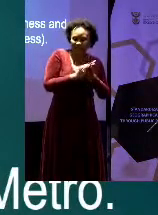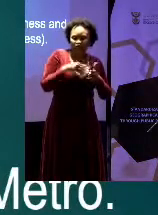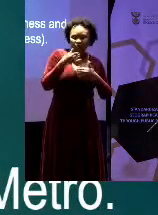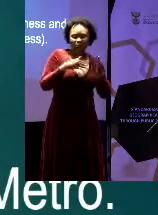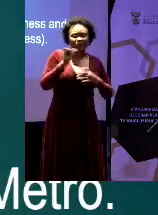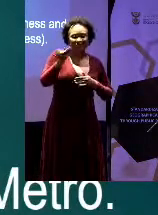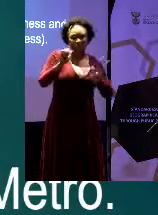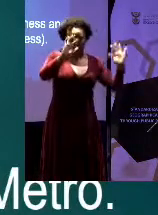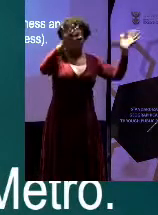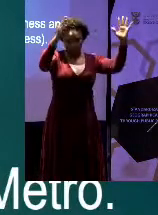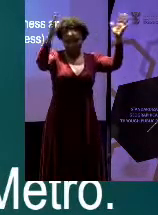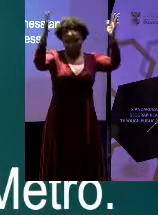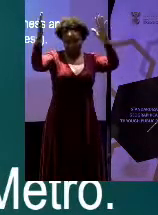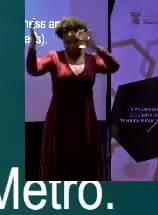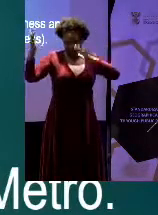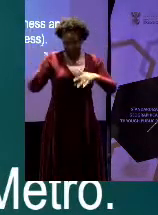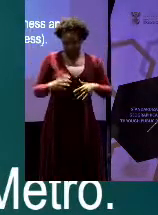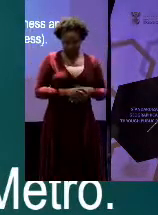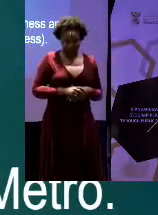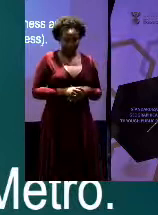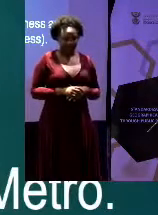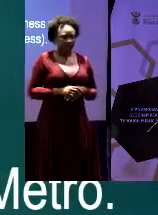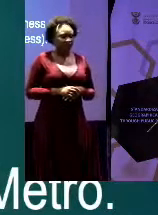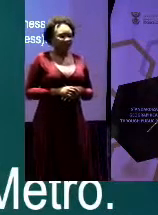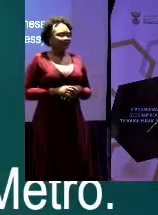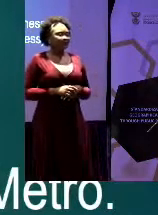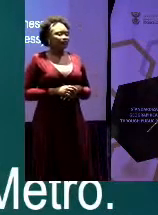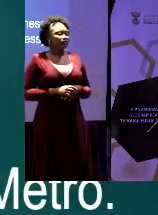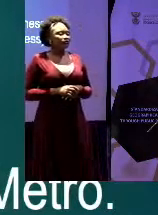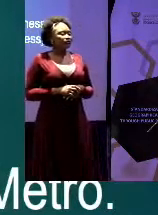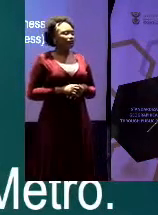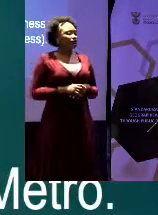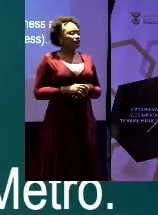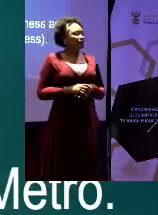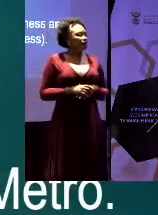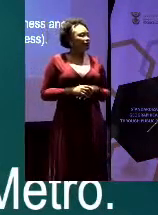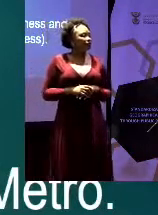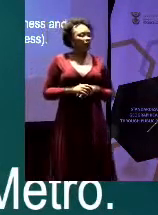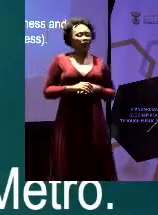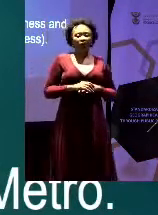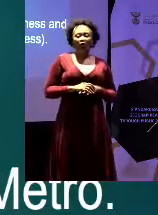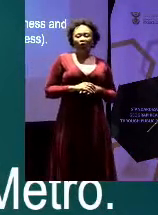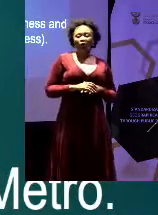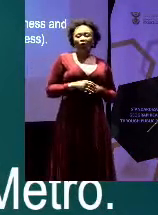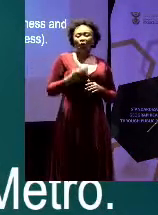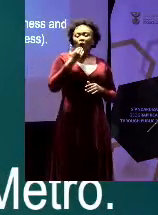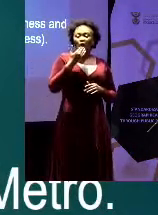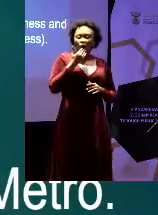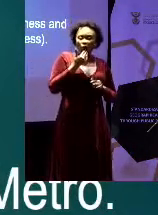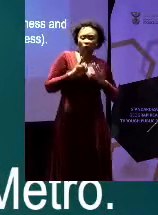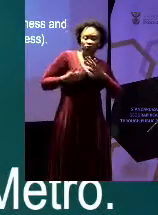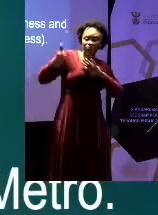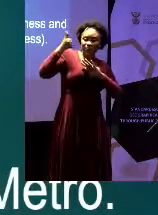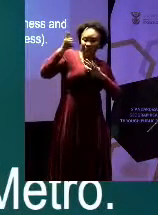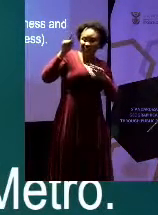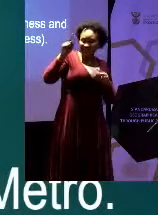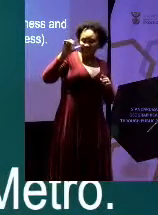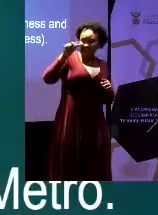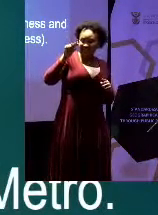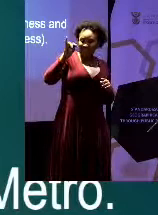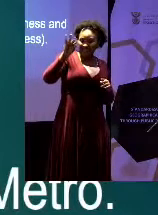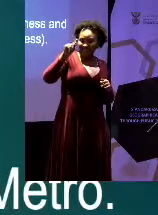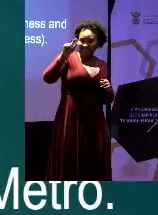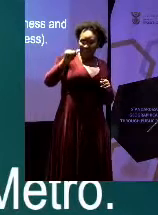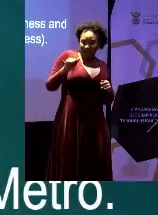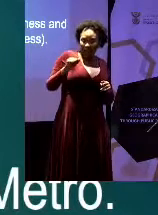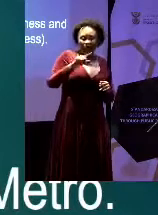well done, guys. And here, all credit goes to Anita, our secretariat. She was on point,